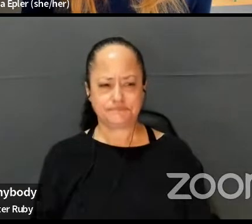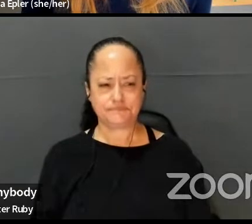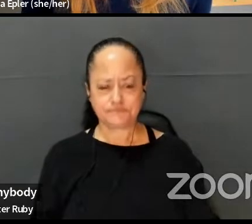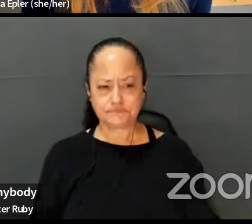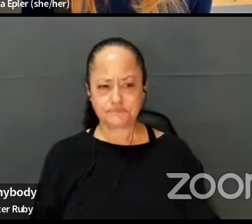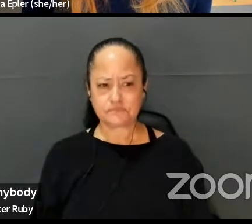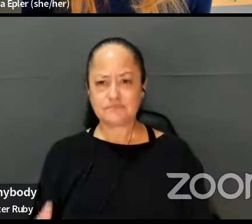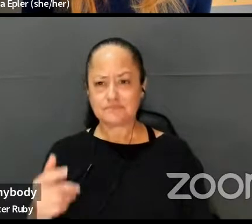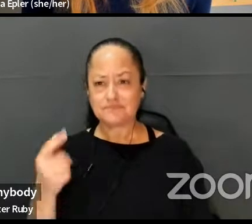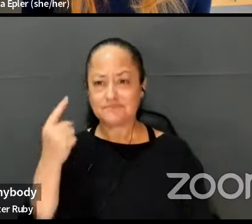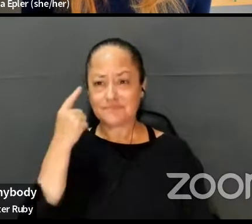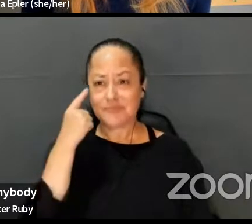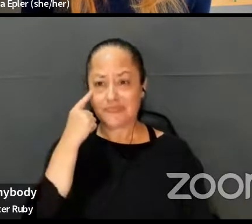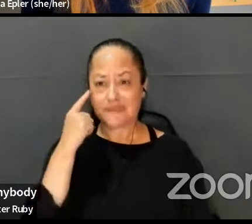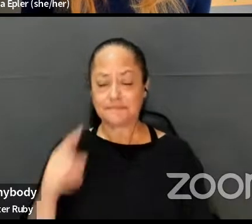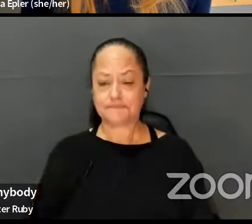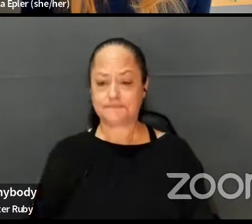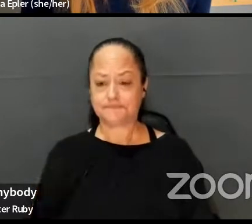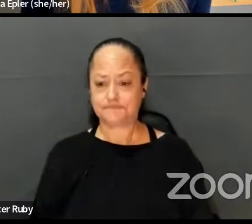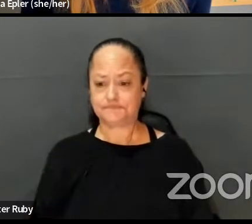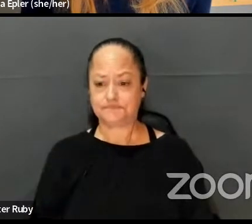I think